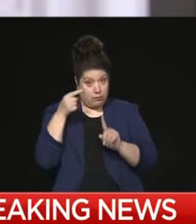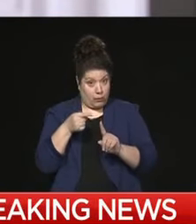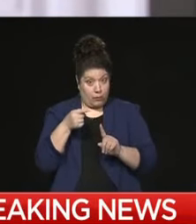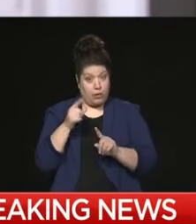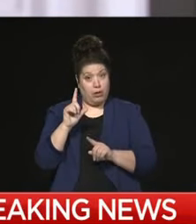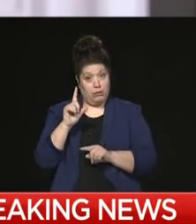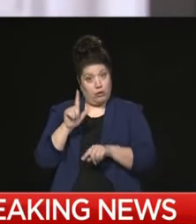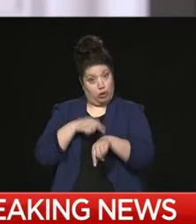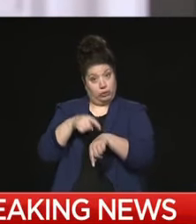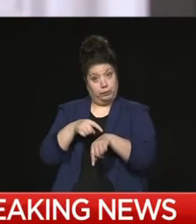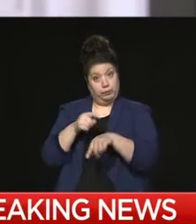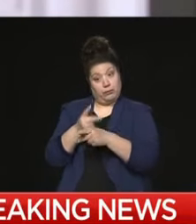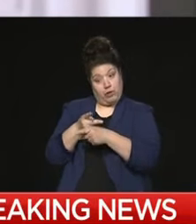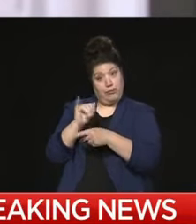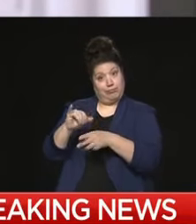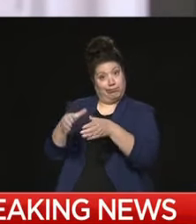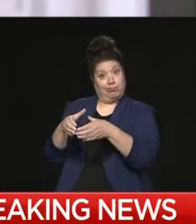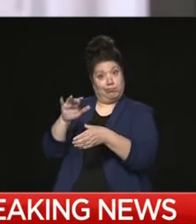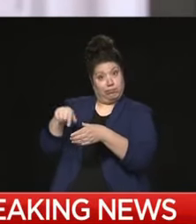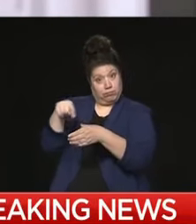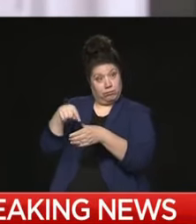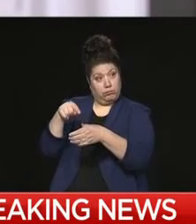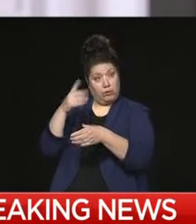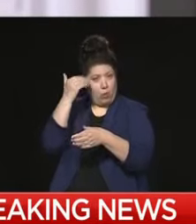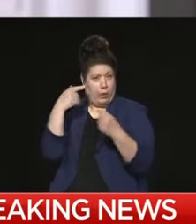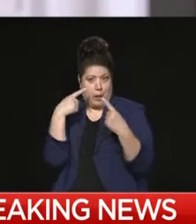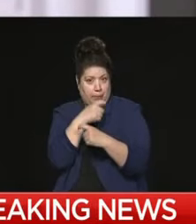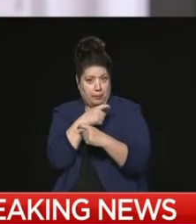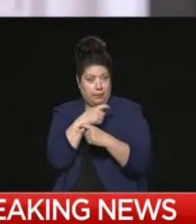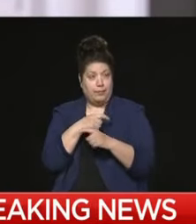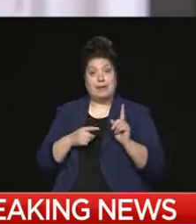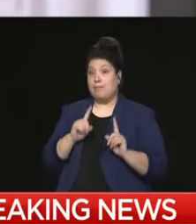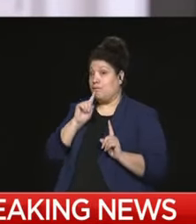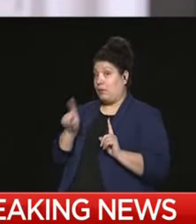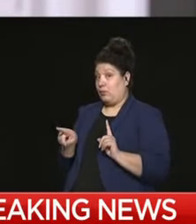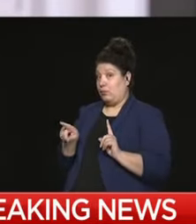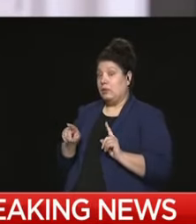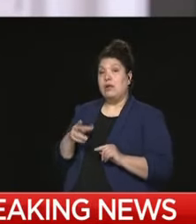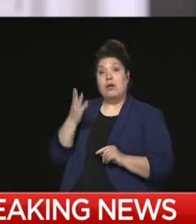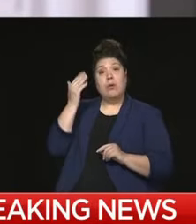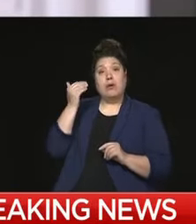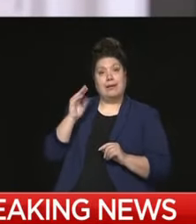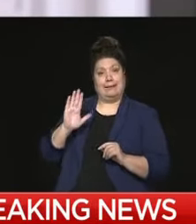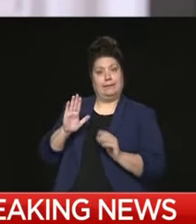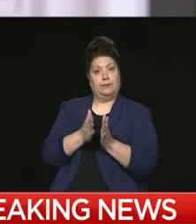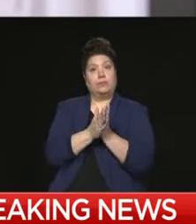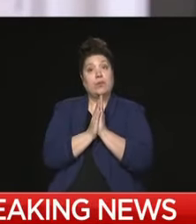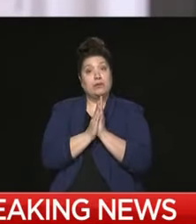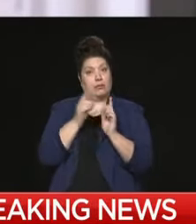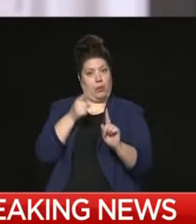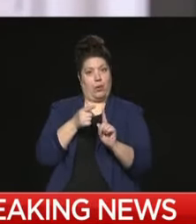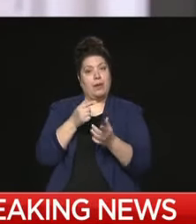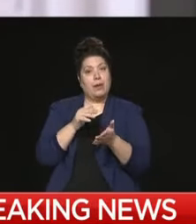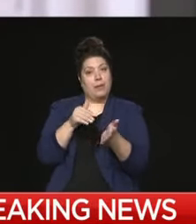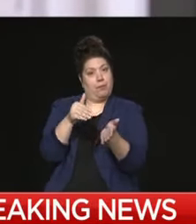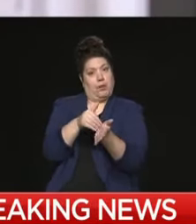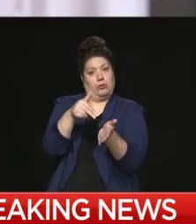What's strange about it? Answer. Well, it is because it is requesting medical help, trained personnel, and